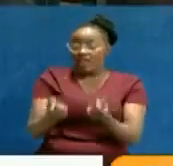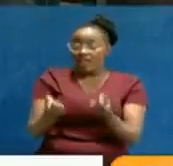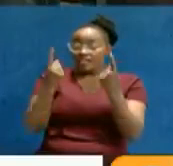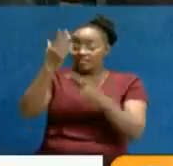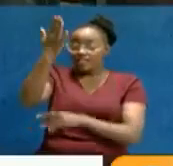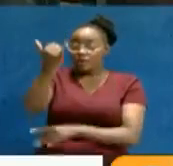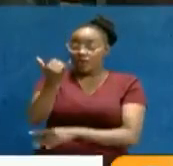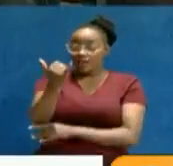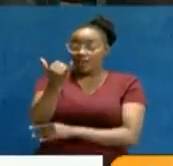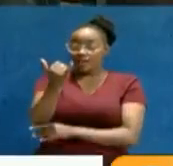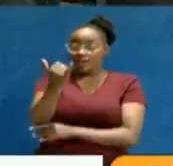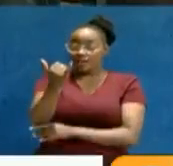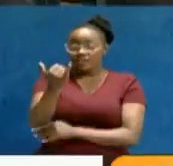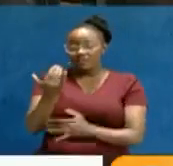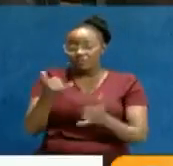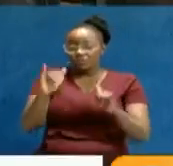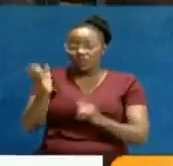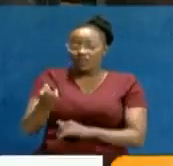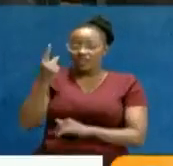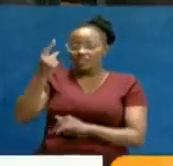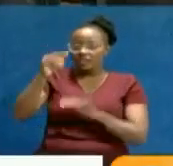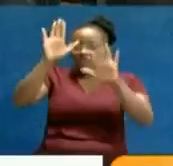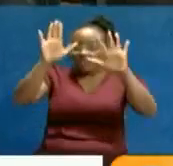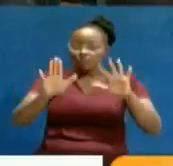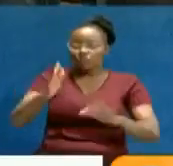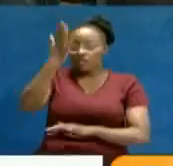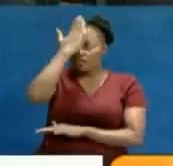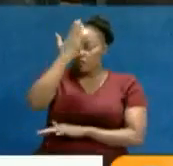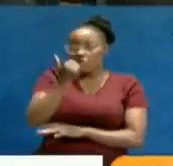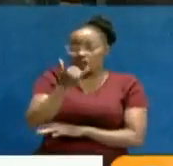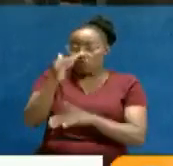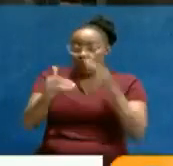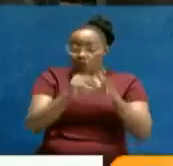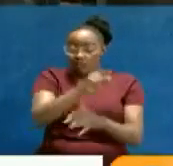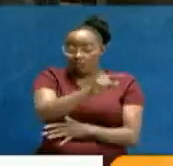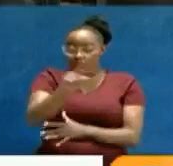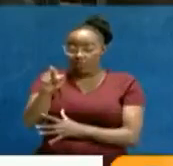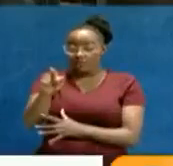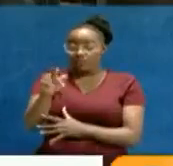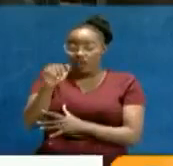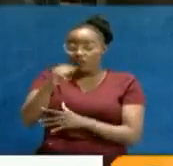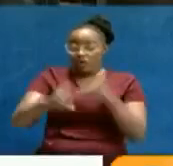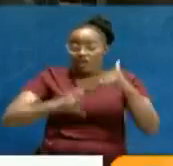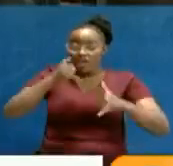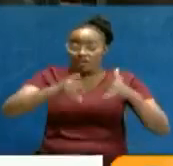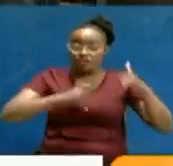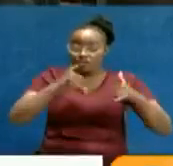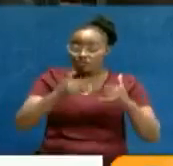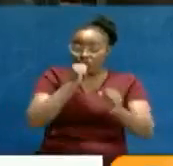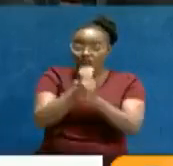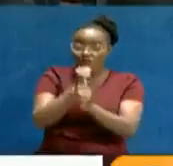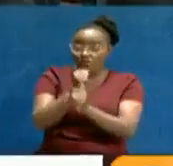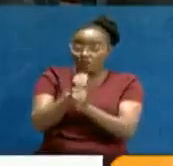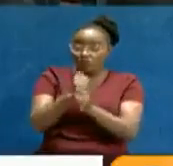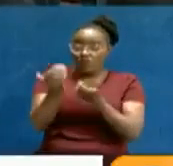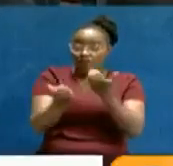understanding why it's important for all of them to actually enjoy the benefits of doing